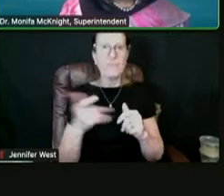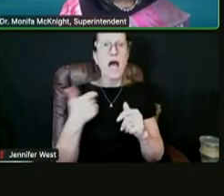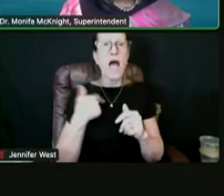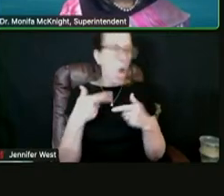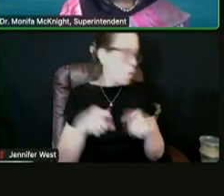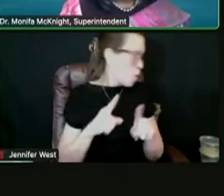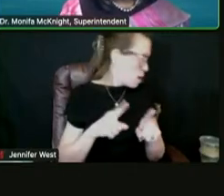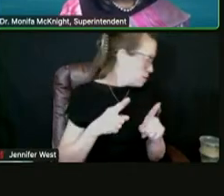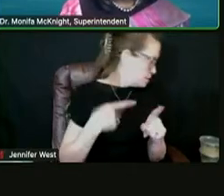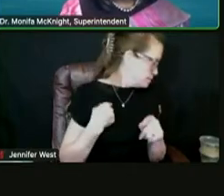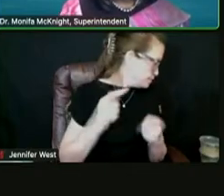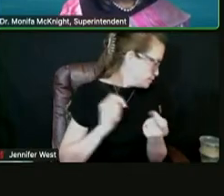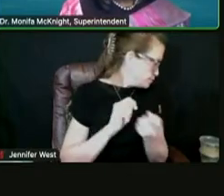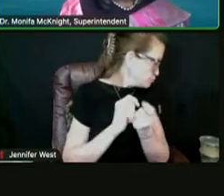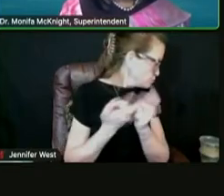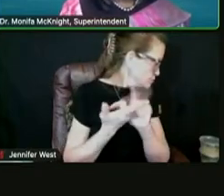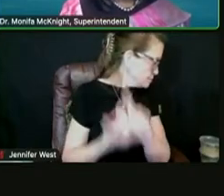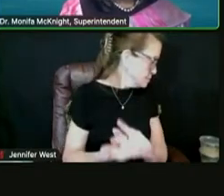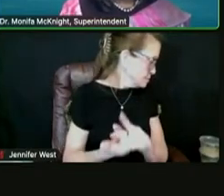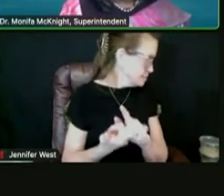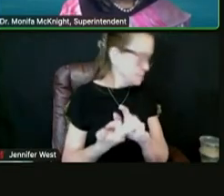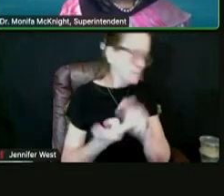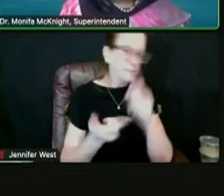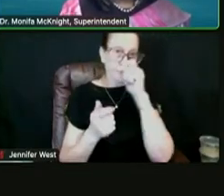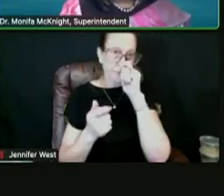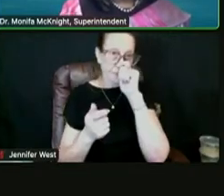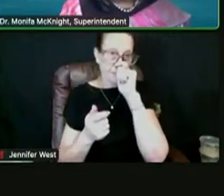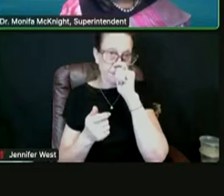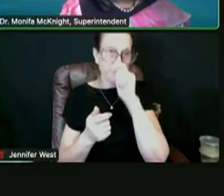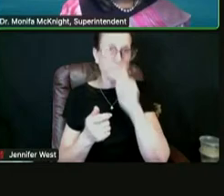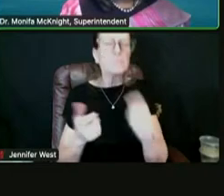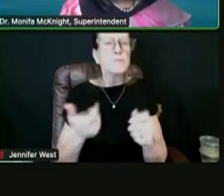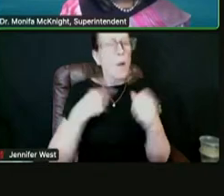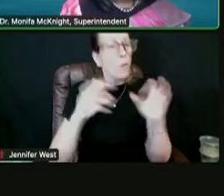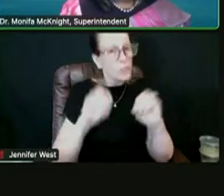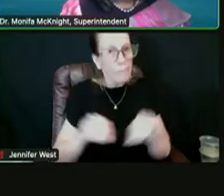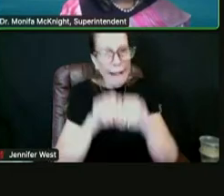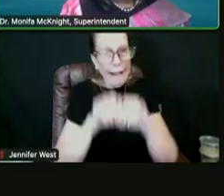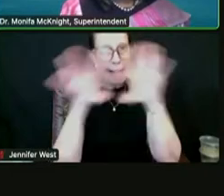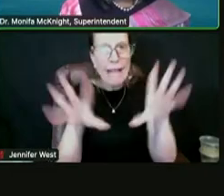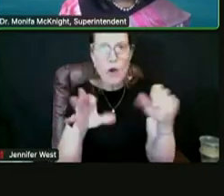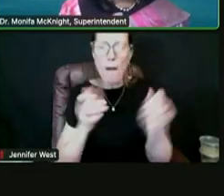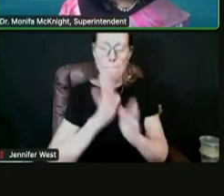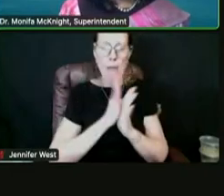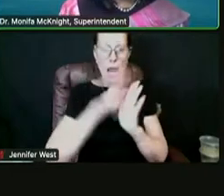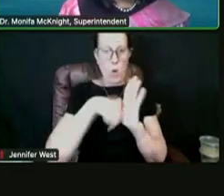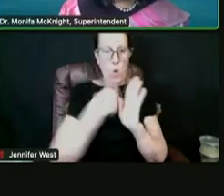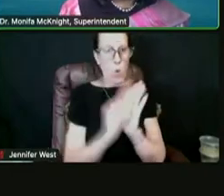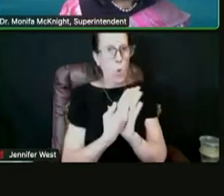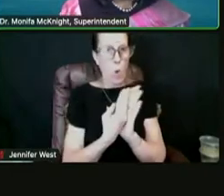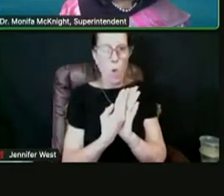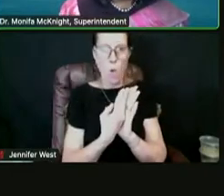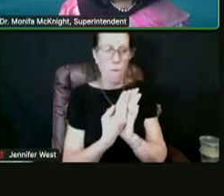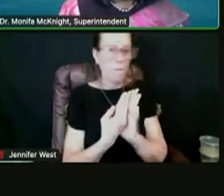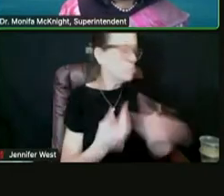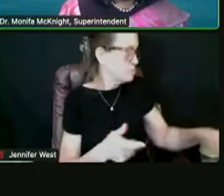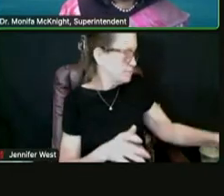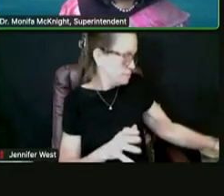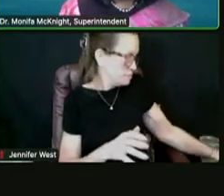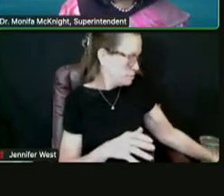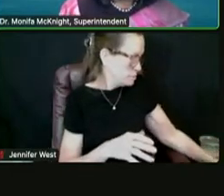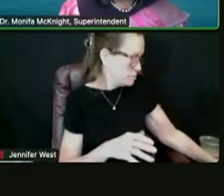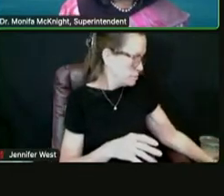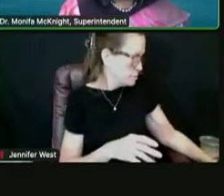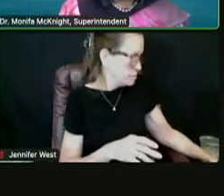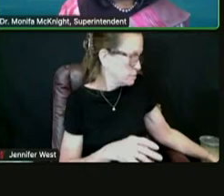priorities into a budget recommendation, I want to be very clear in my role in all of this. And it does start, and I mentioned this and I can't say it